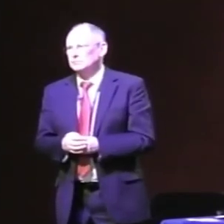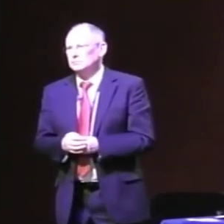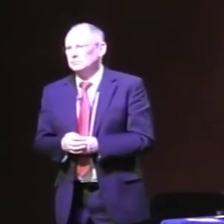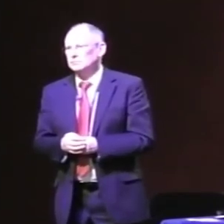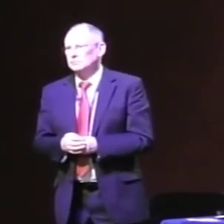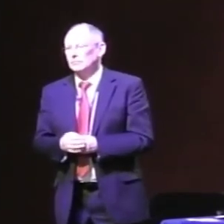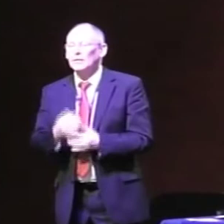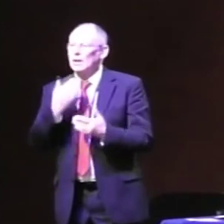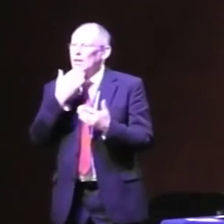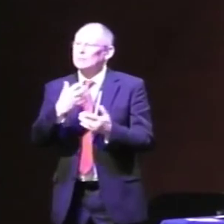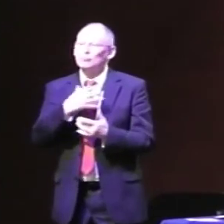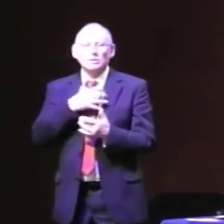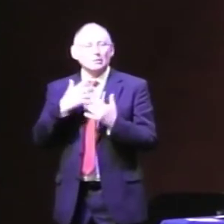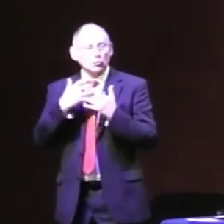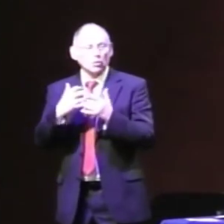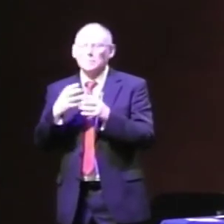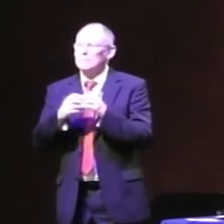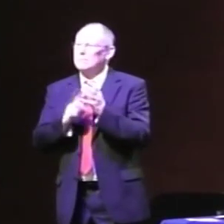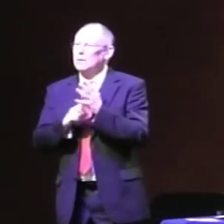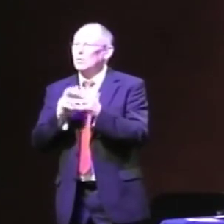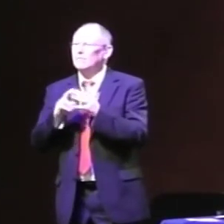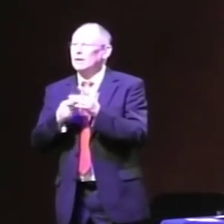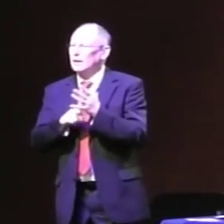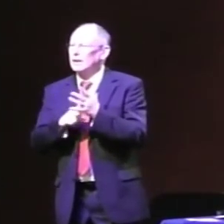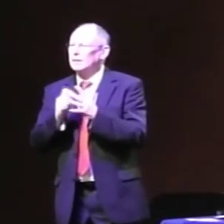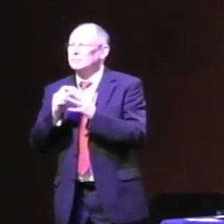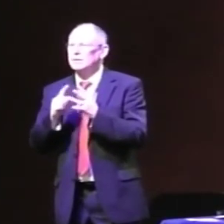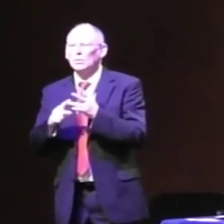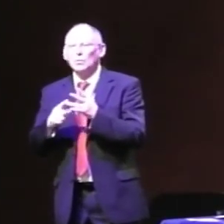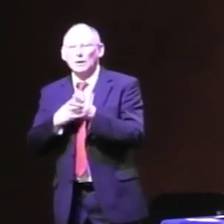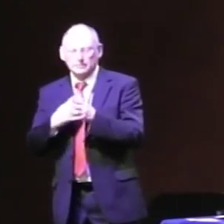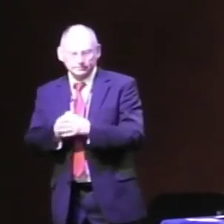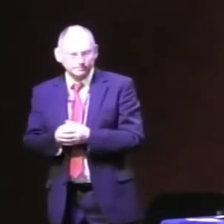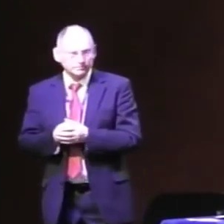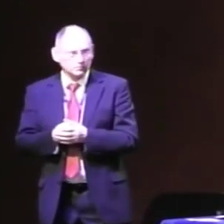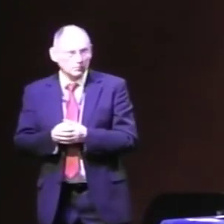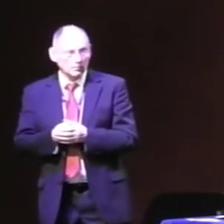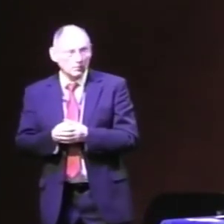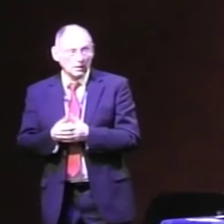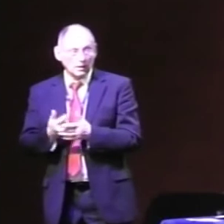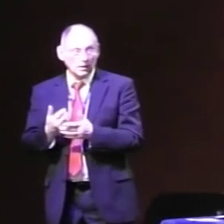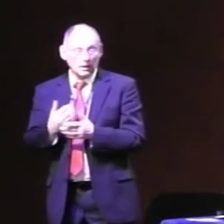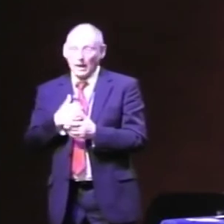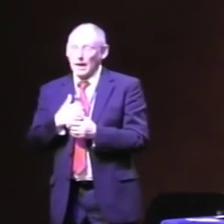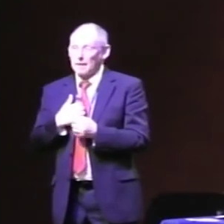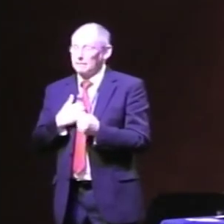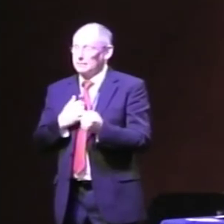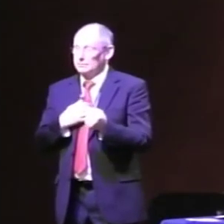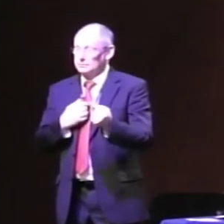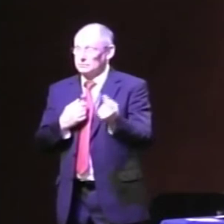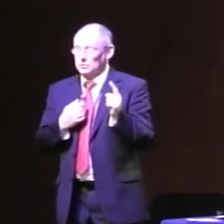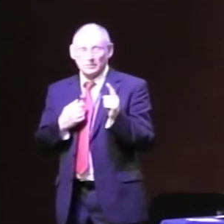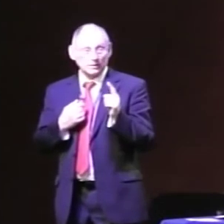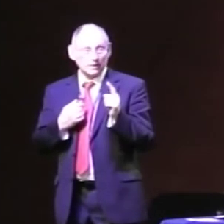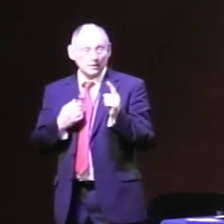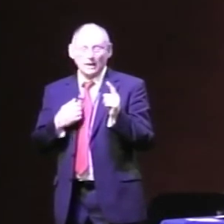Thanks, President. Congress, Phil Fairley from the Prison Officers Association. I'm simply getting up because I didn't see a excuse me, I